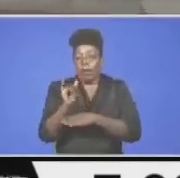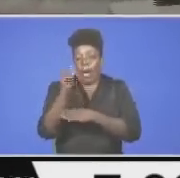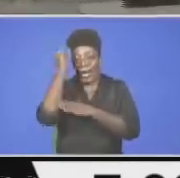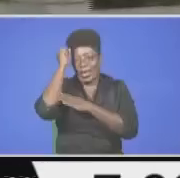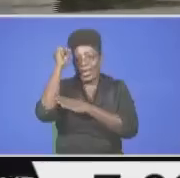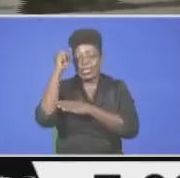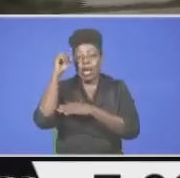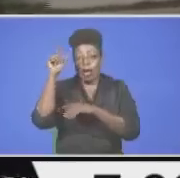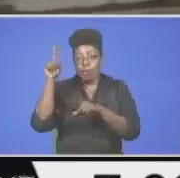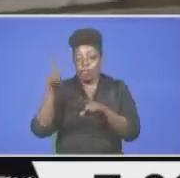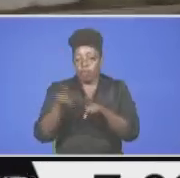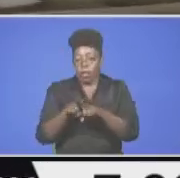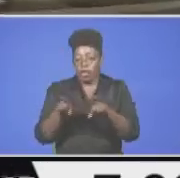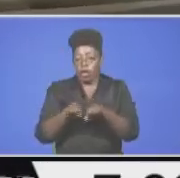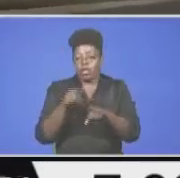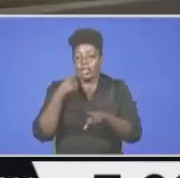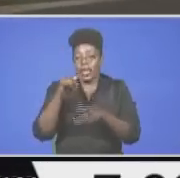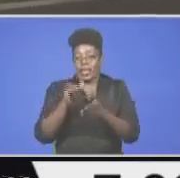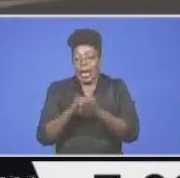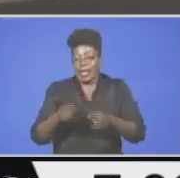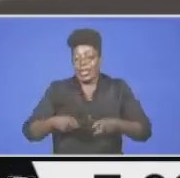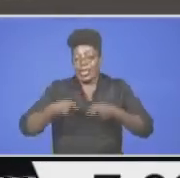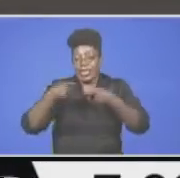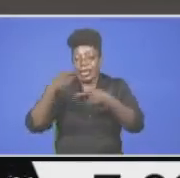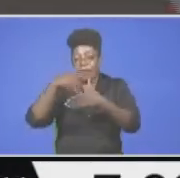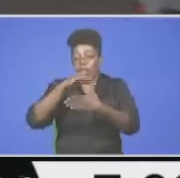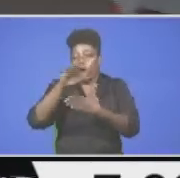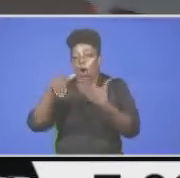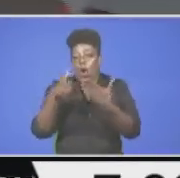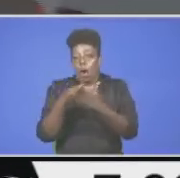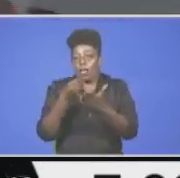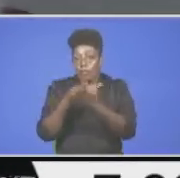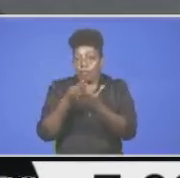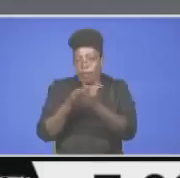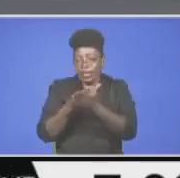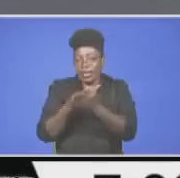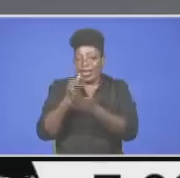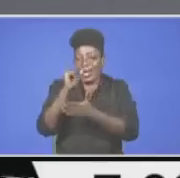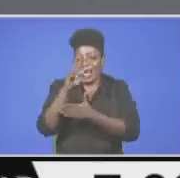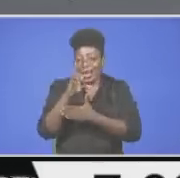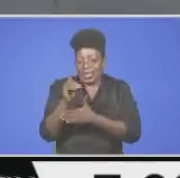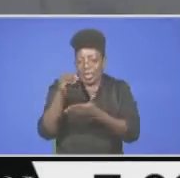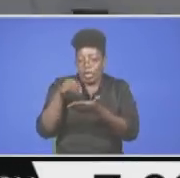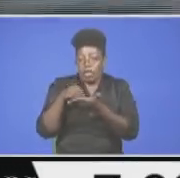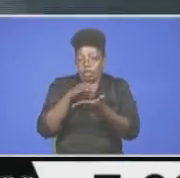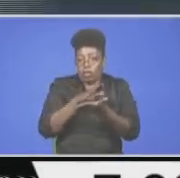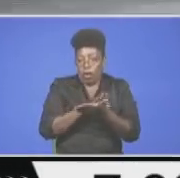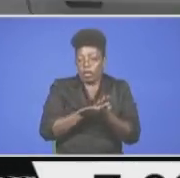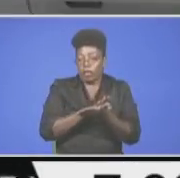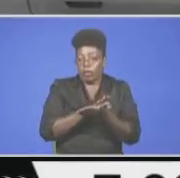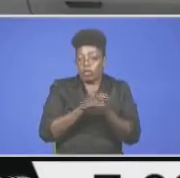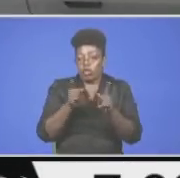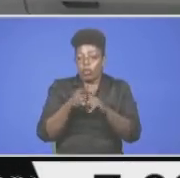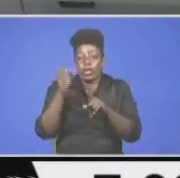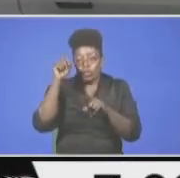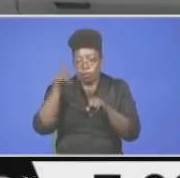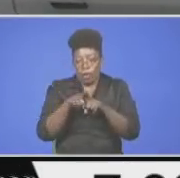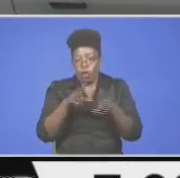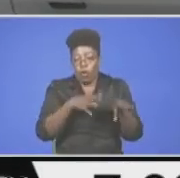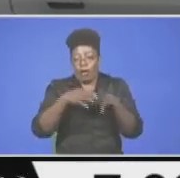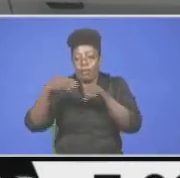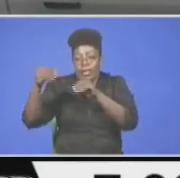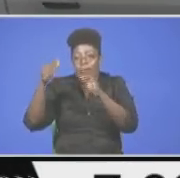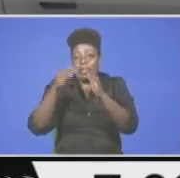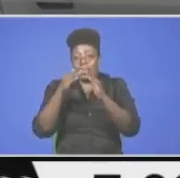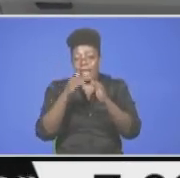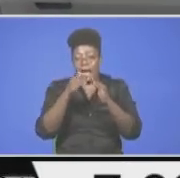brother. He also said he had handed all of the money and the identification documents to his brother, whom he claimed has since skipped town and